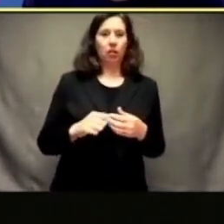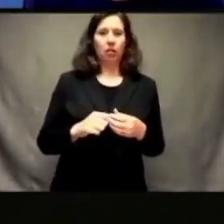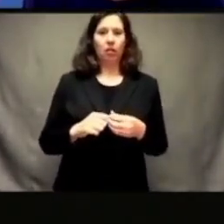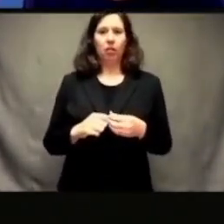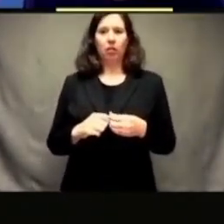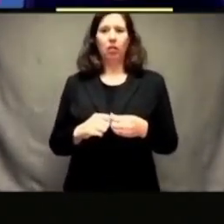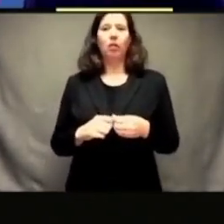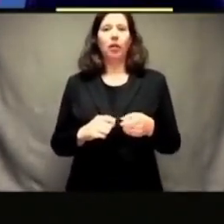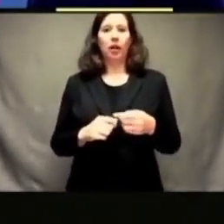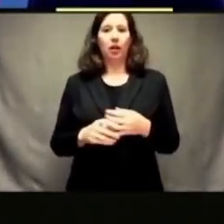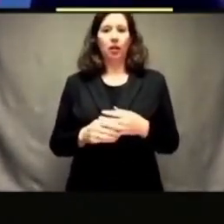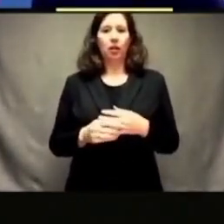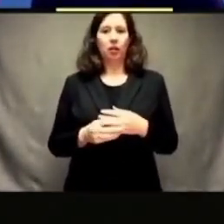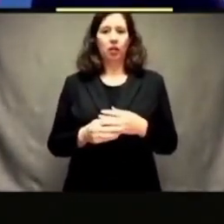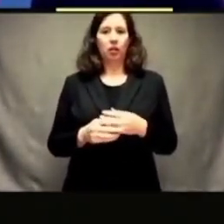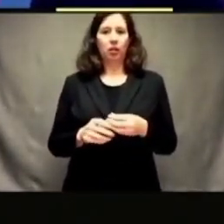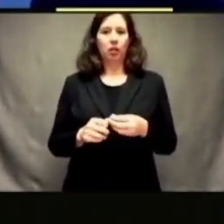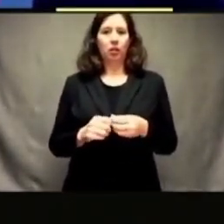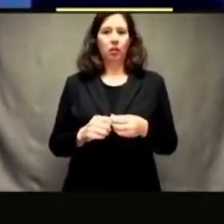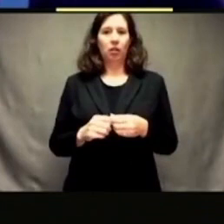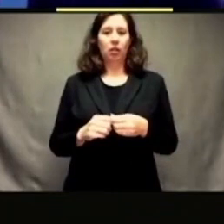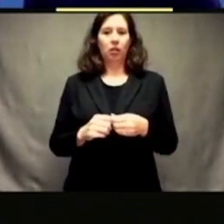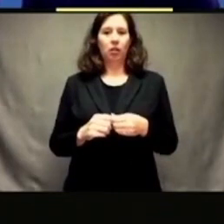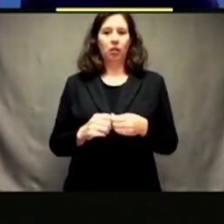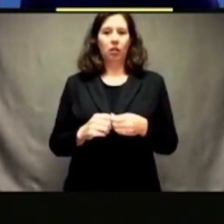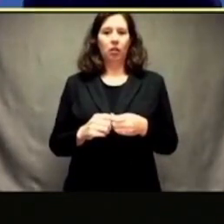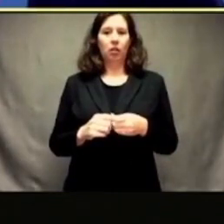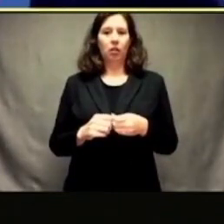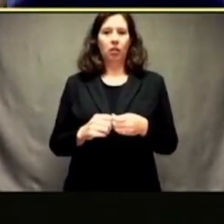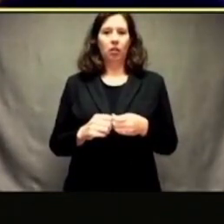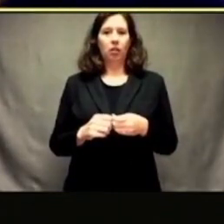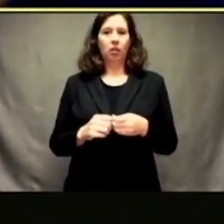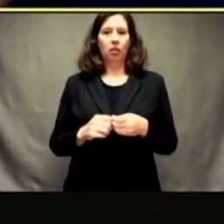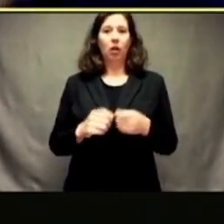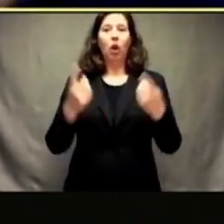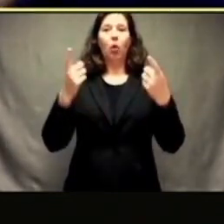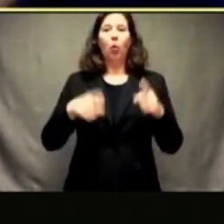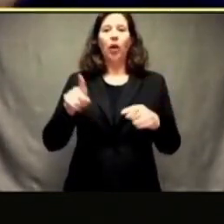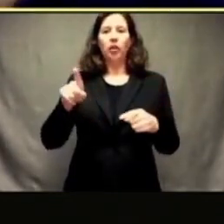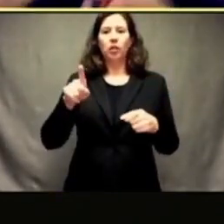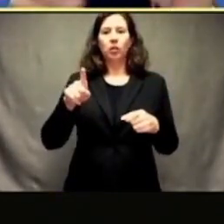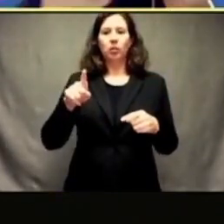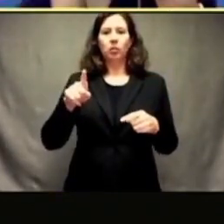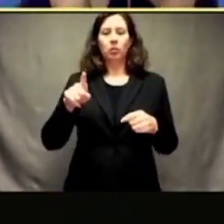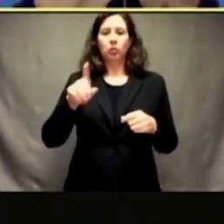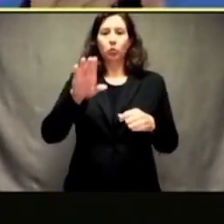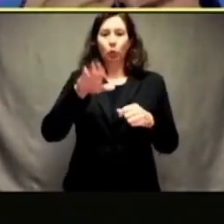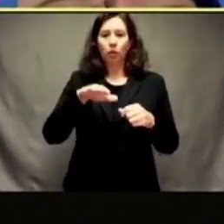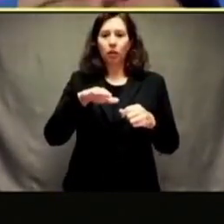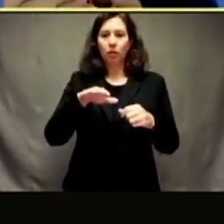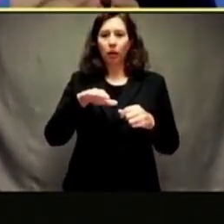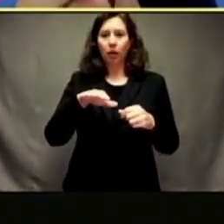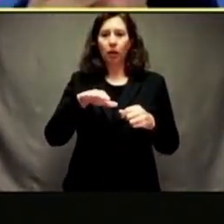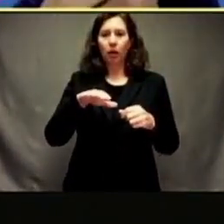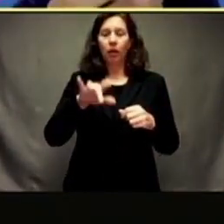There we go. There it is. You have to refresh. So when you move and touch the button, you have to see that heart on